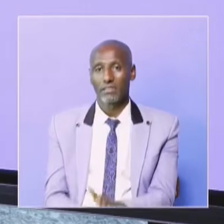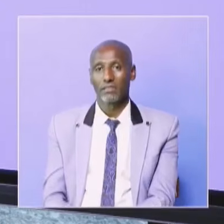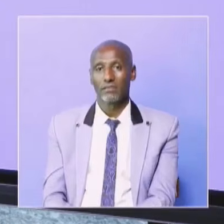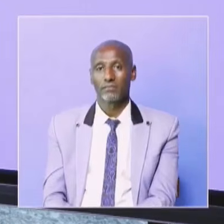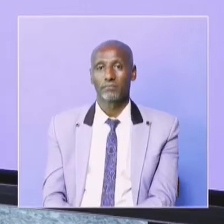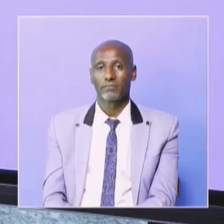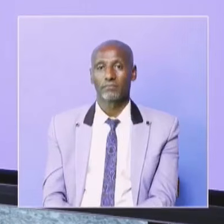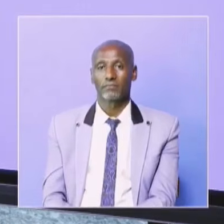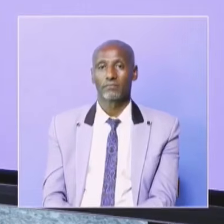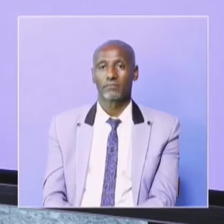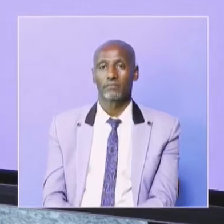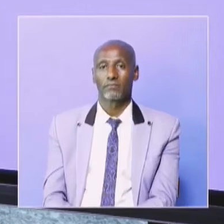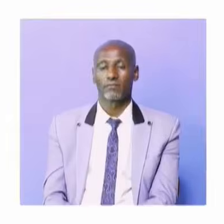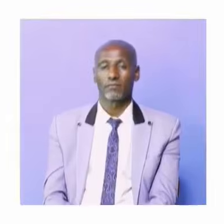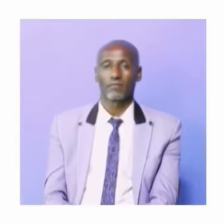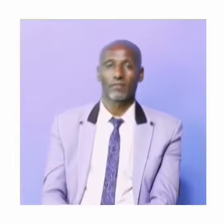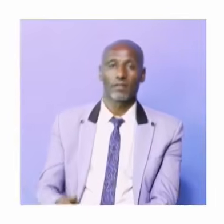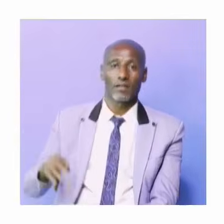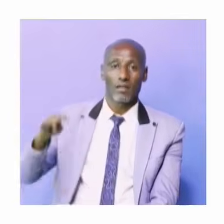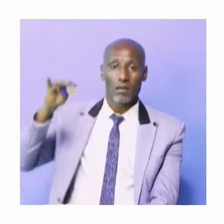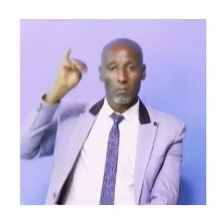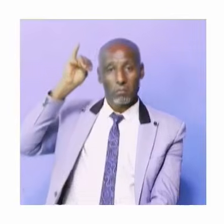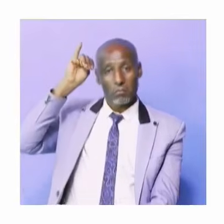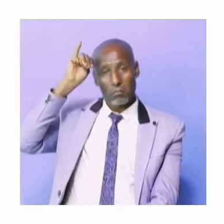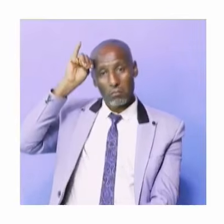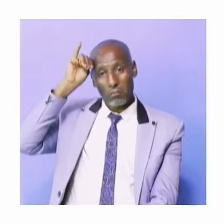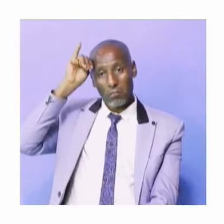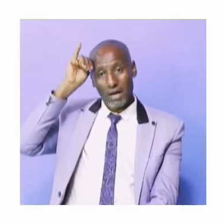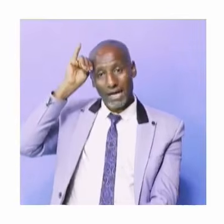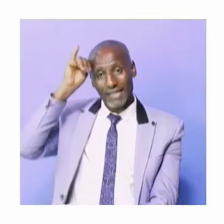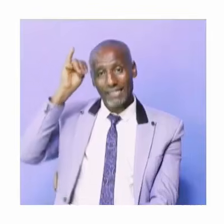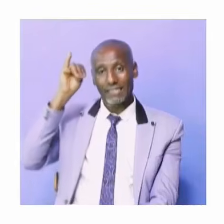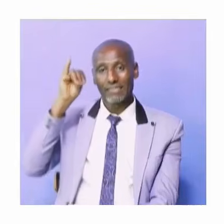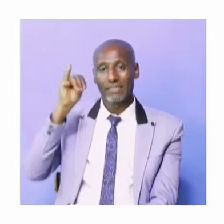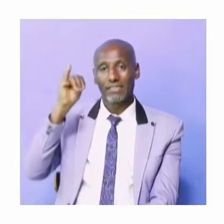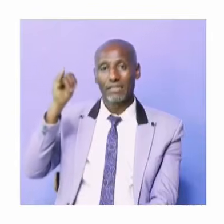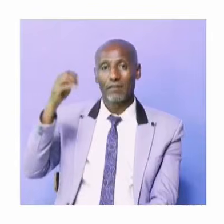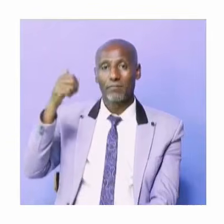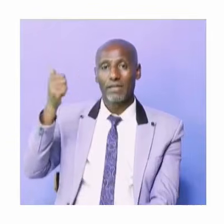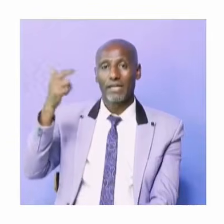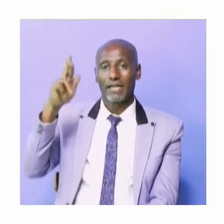All right. I am sure you said Mark